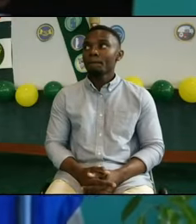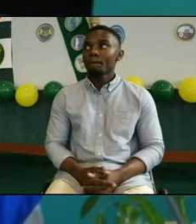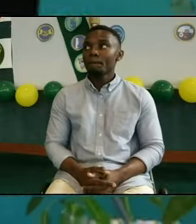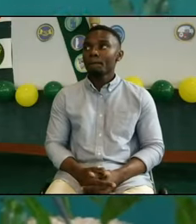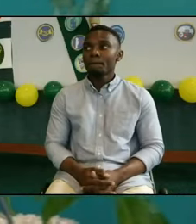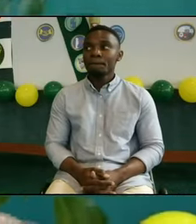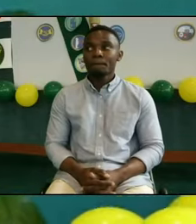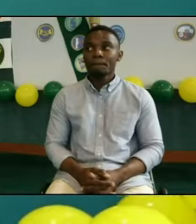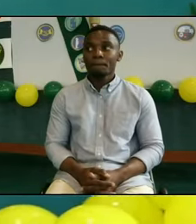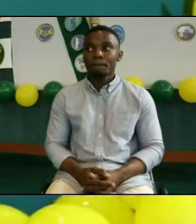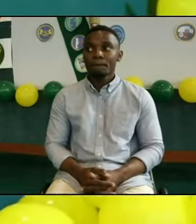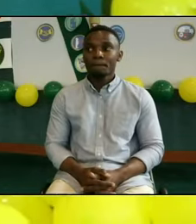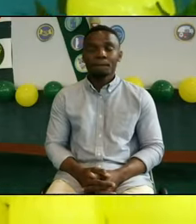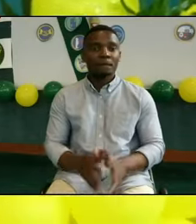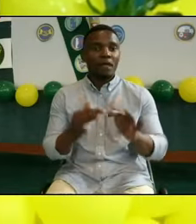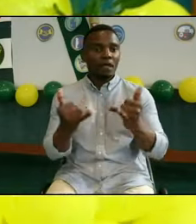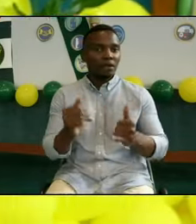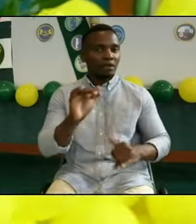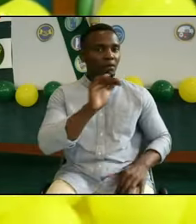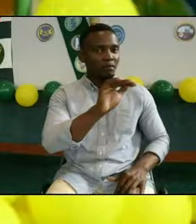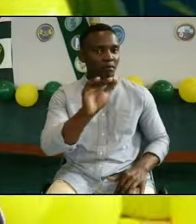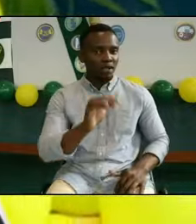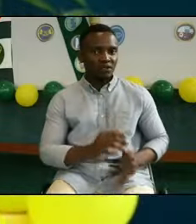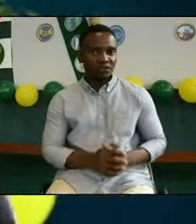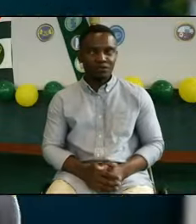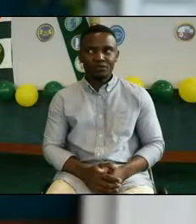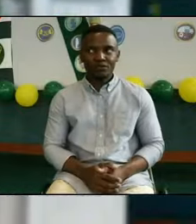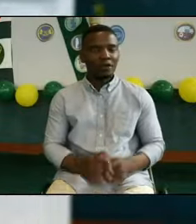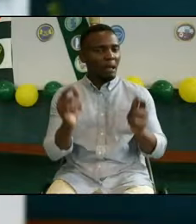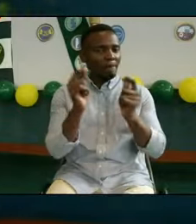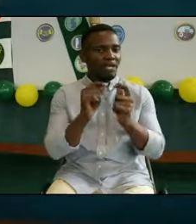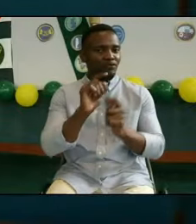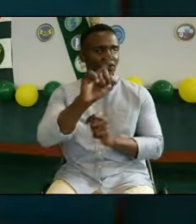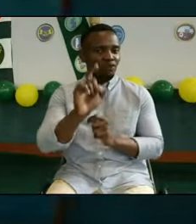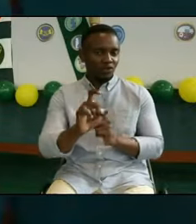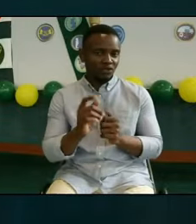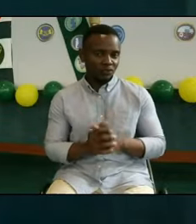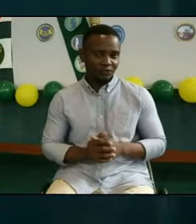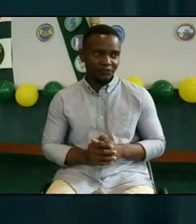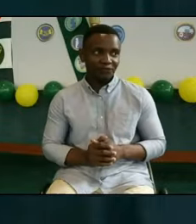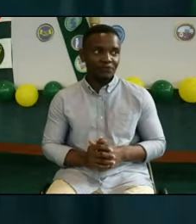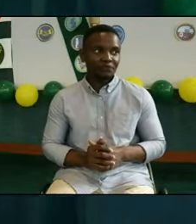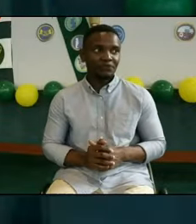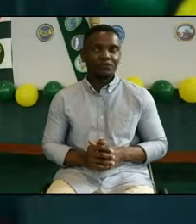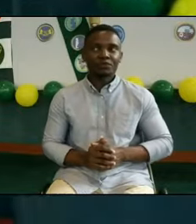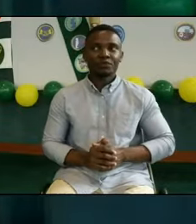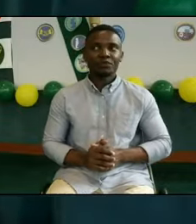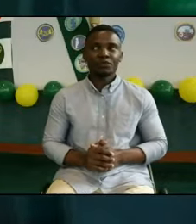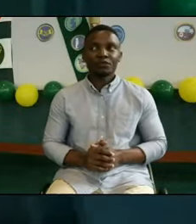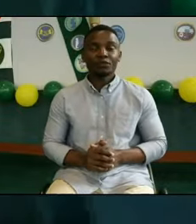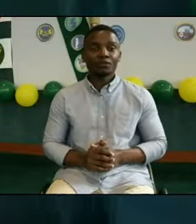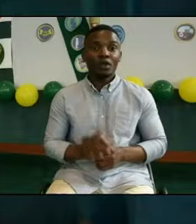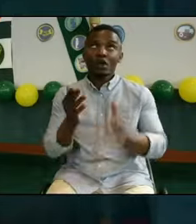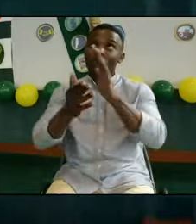Some of us are here. Let me now ask you. This is going to be painful, but take it lightly with me. We are all created